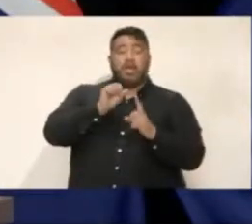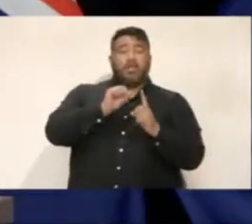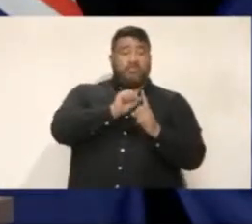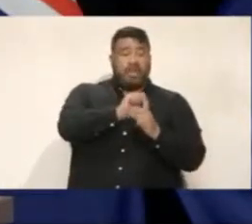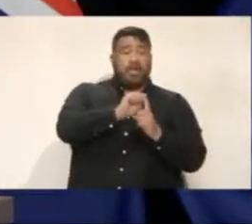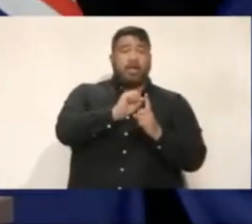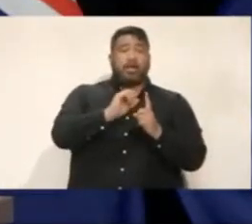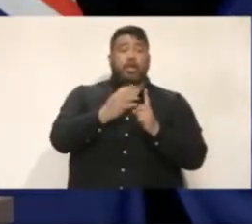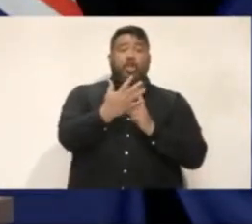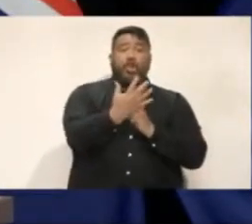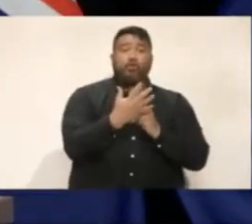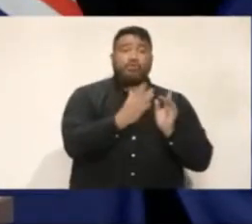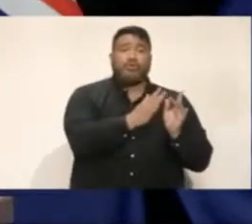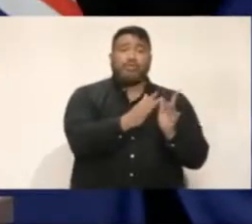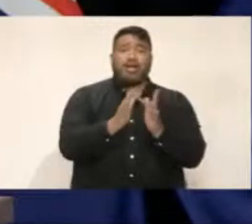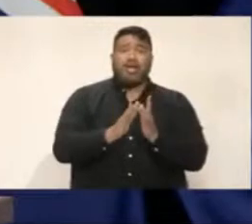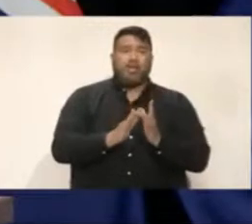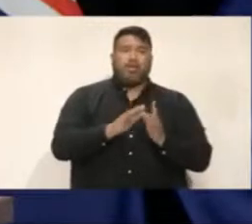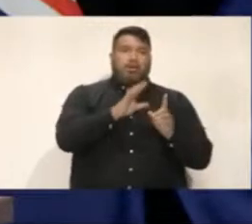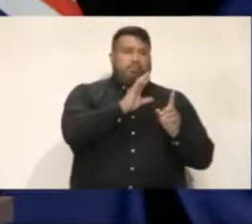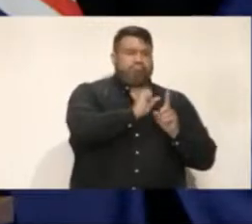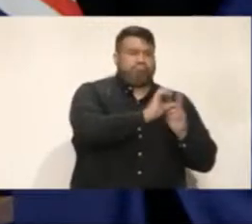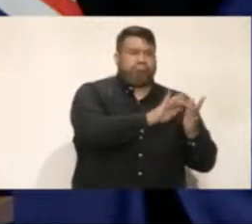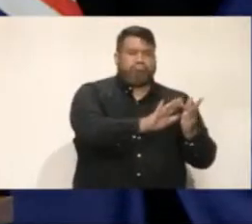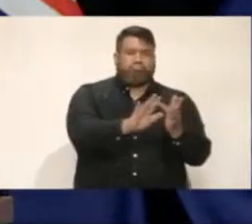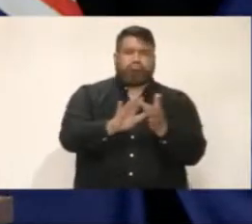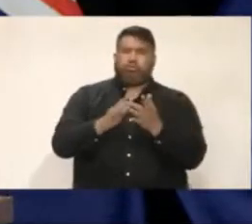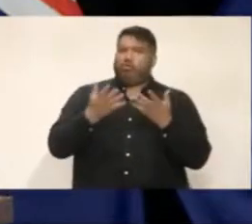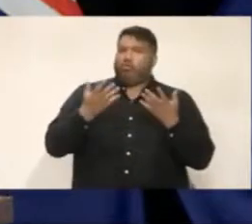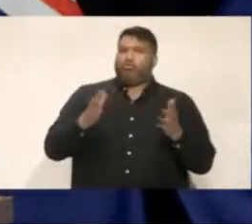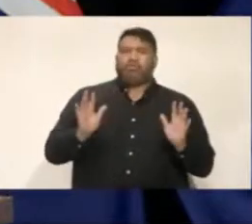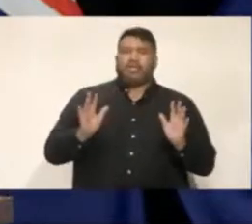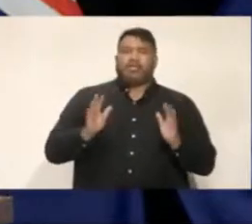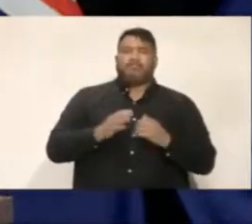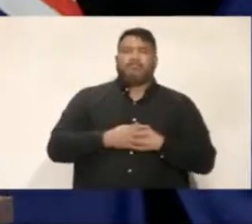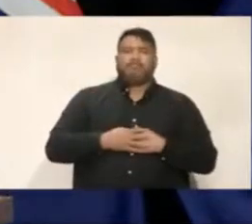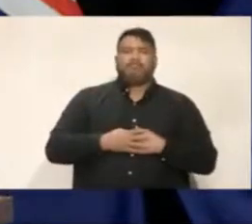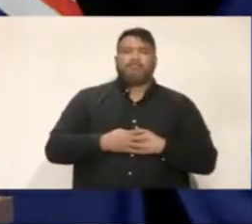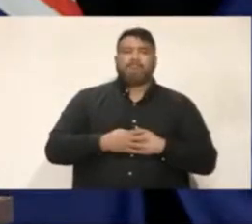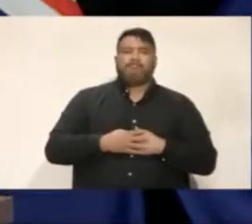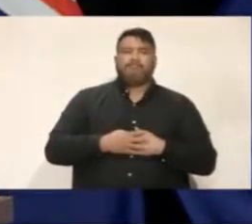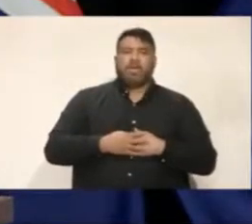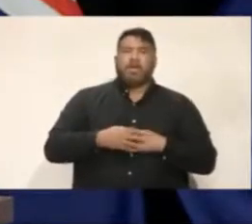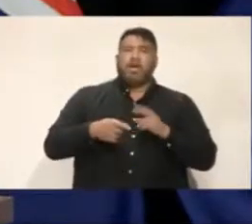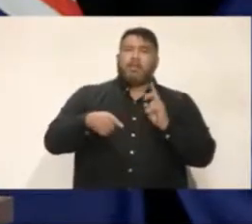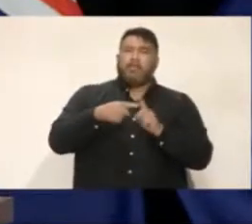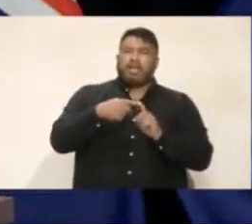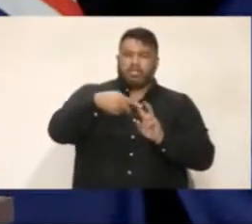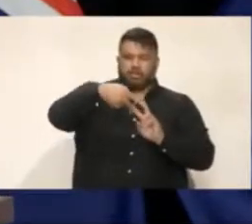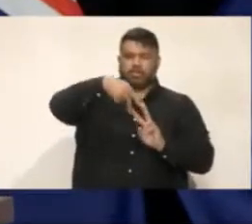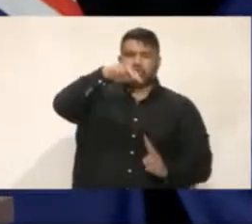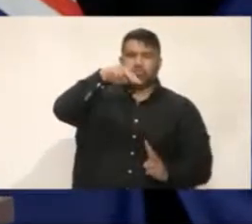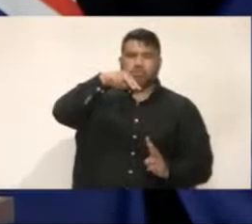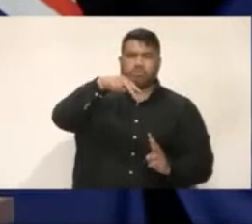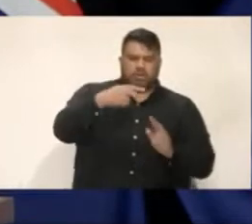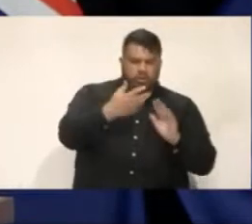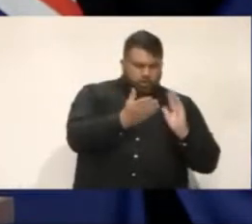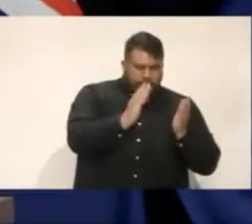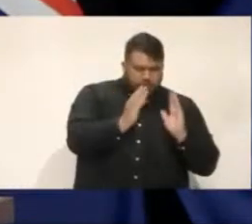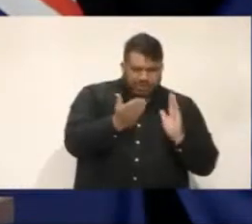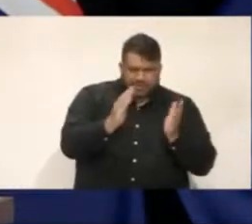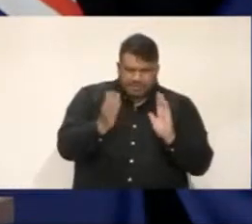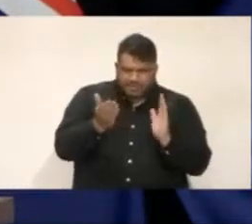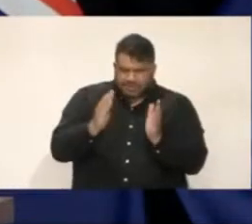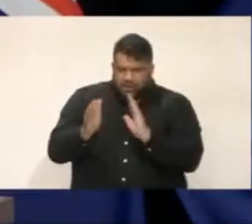in isolation. Genome work has meant that instead of us likely considering this cluster as multiple unconnected groups